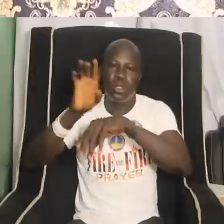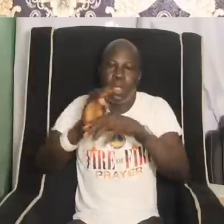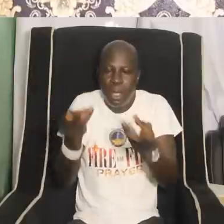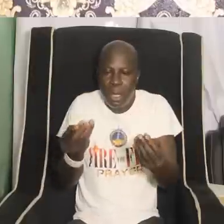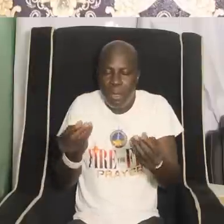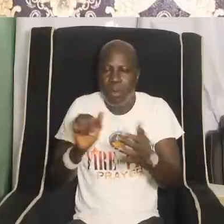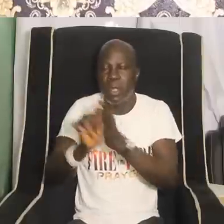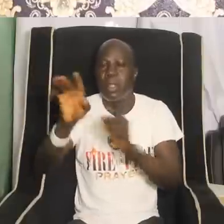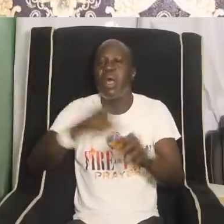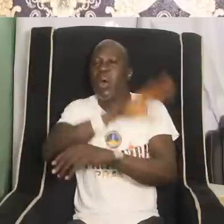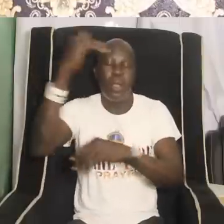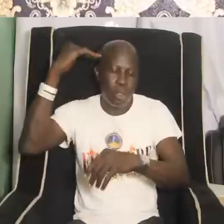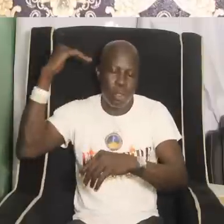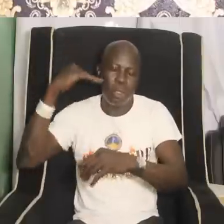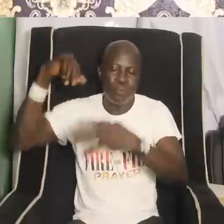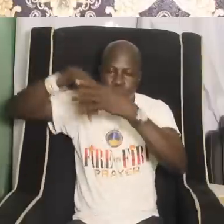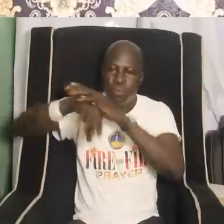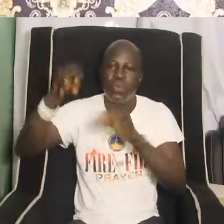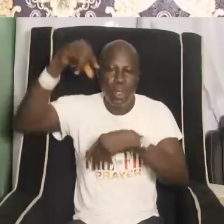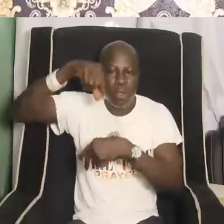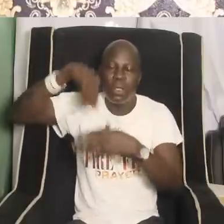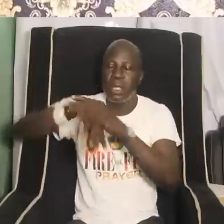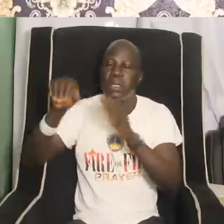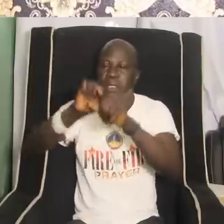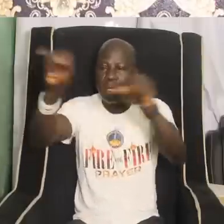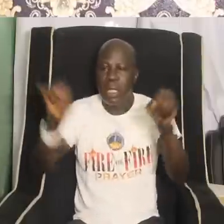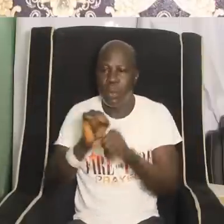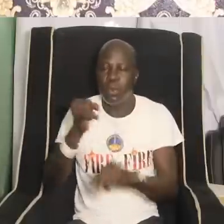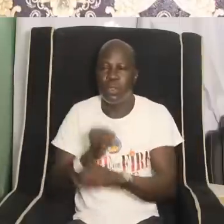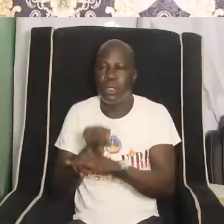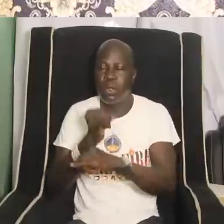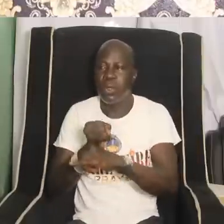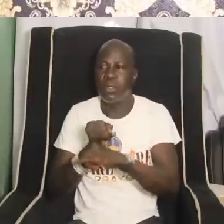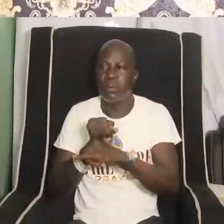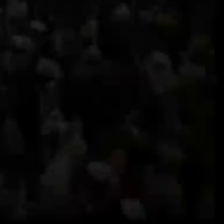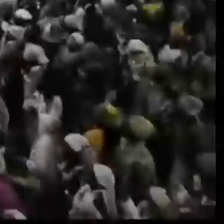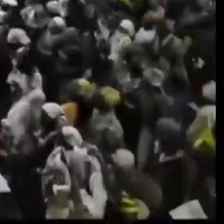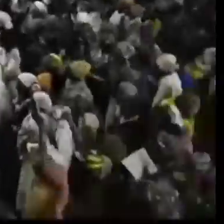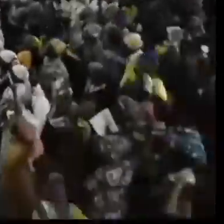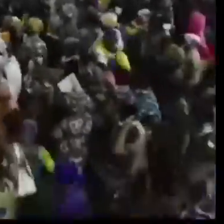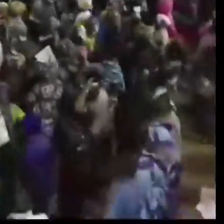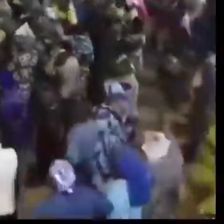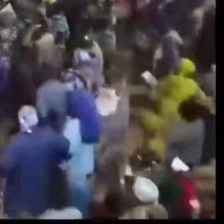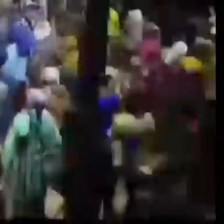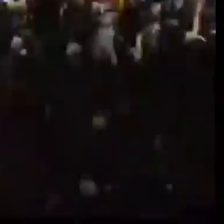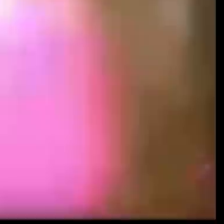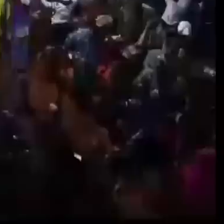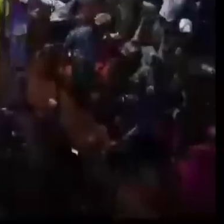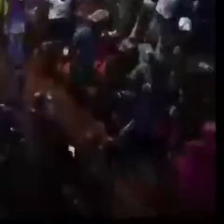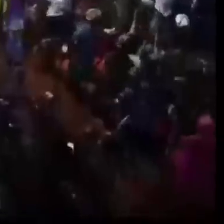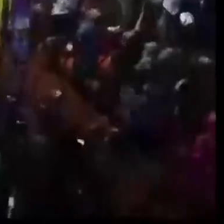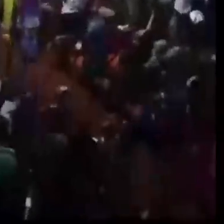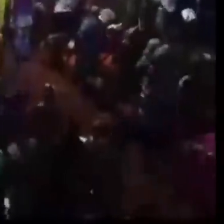Land of Reality Tolujo wa ni Gbaremu Idiobi Airport area Lebe gbogbo ènìyàn ti